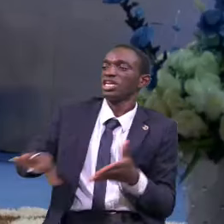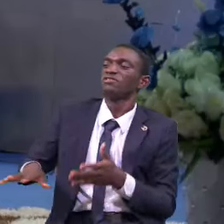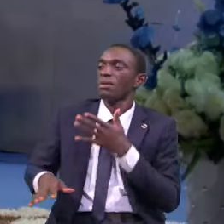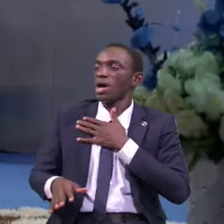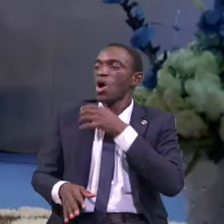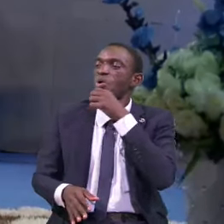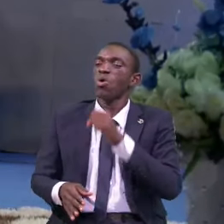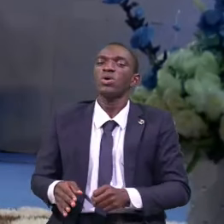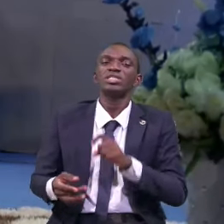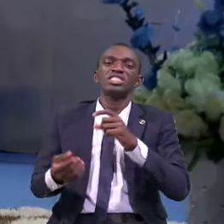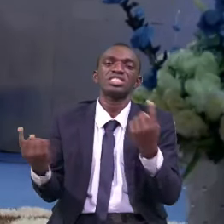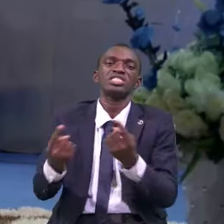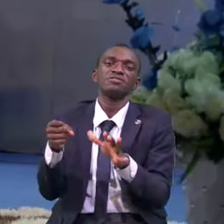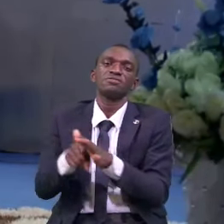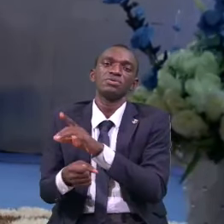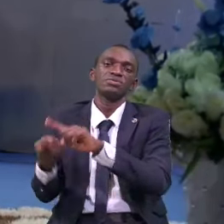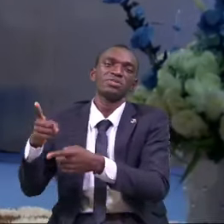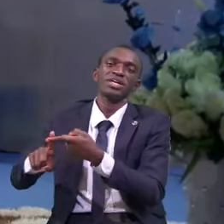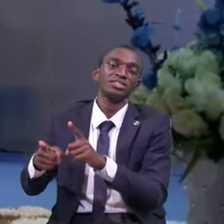you refuse and rebel.